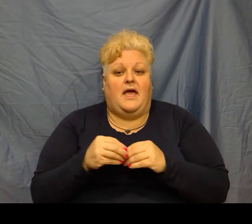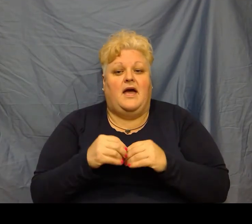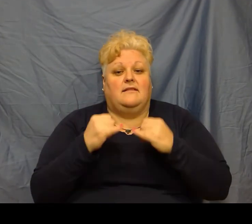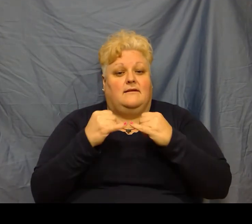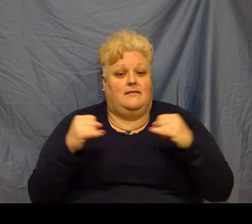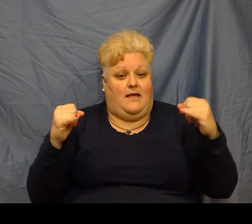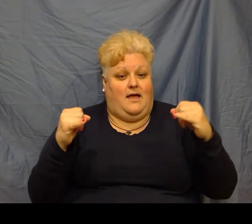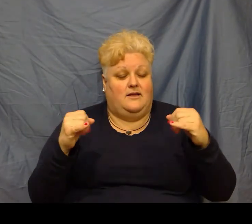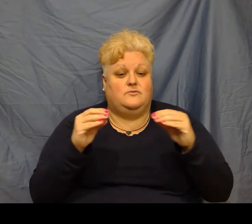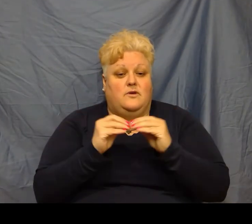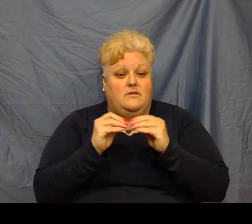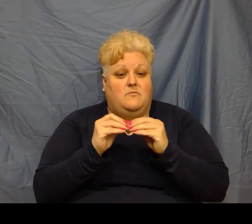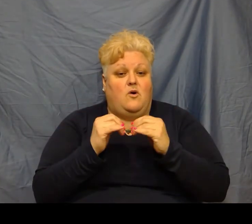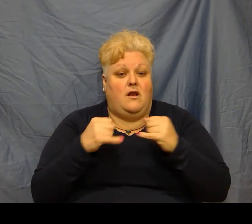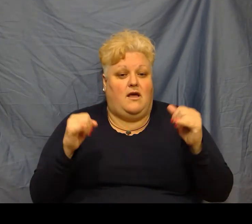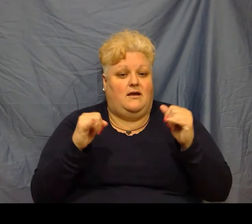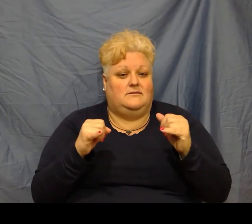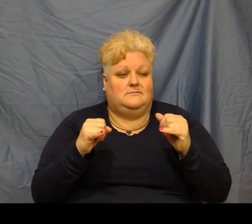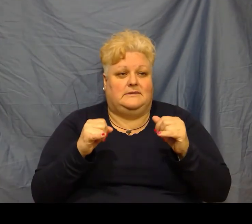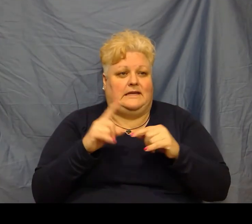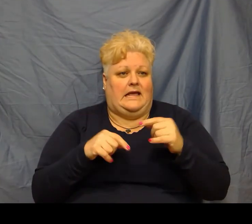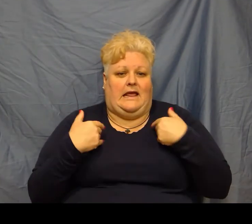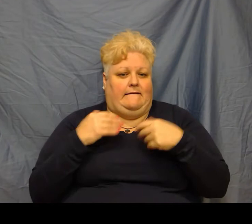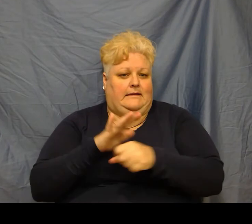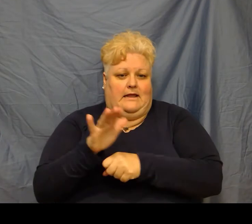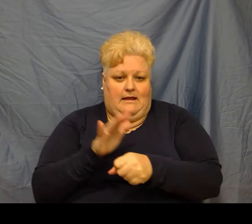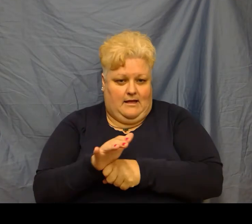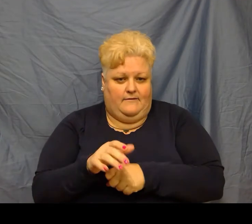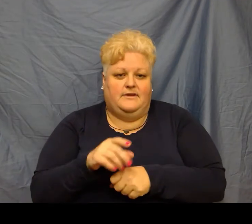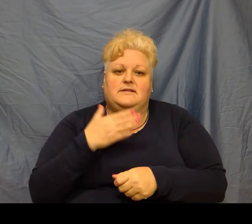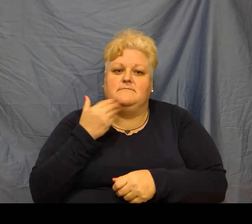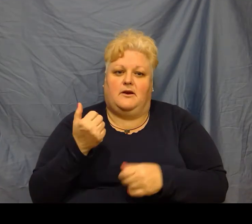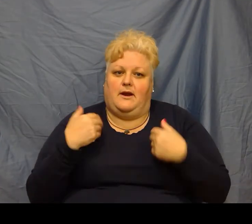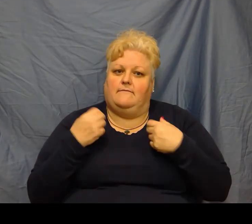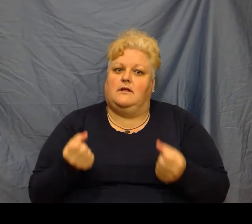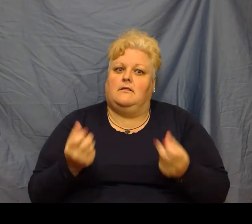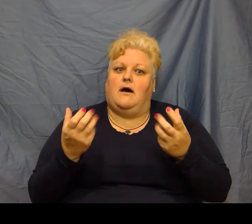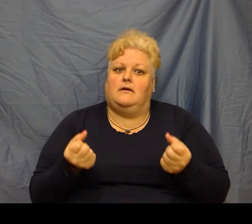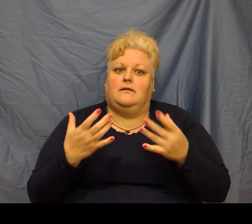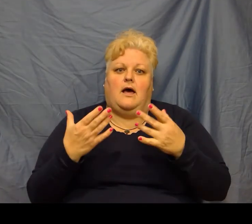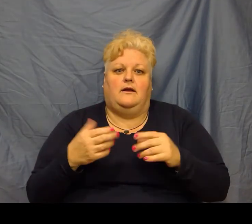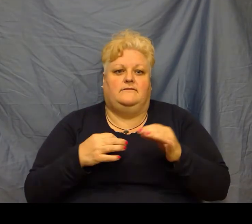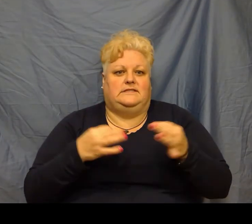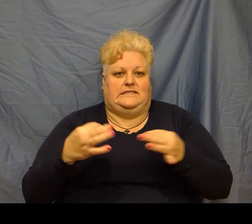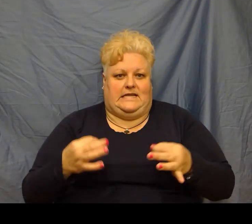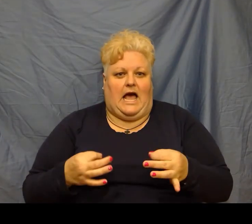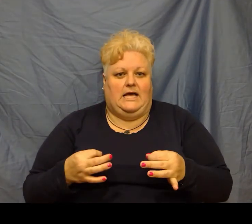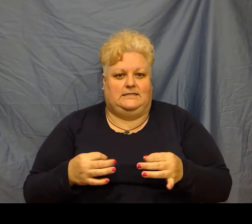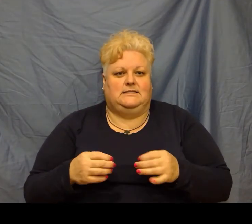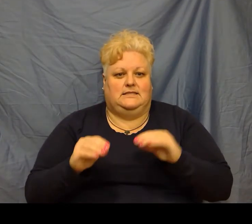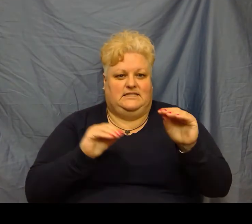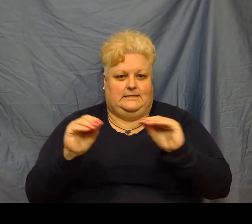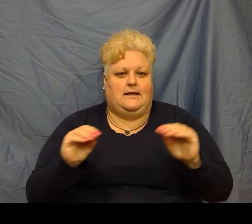Add some more lines to the blanket. The blanket can never have enough lines. It really just looks way better when it has a lot of designs